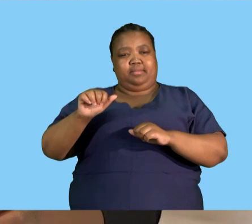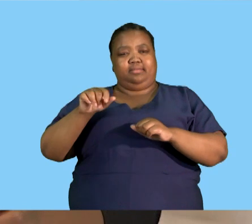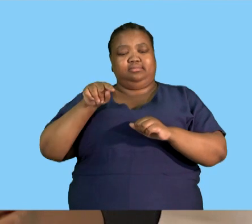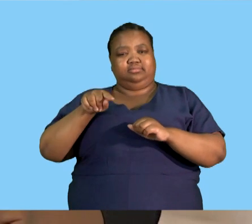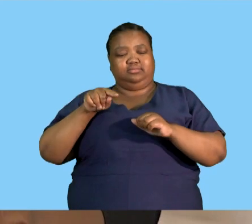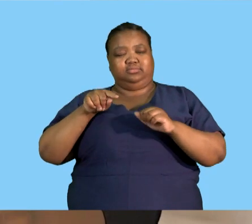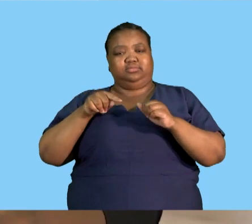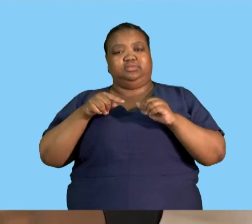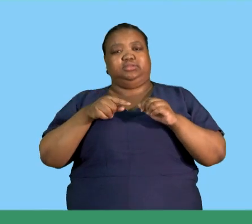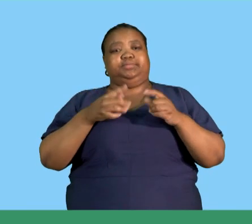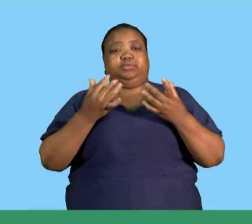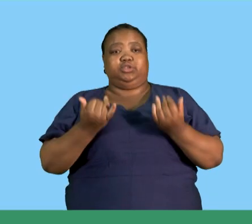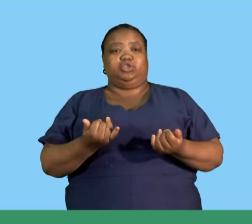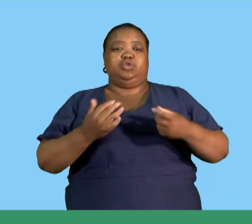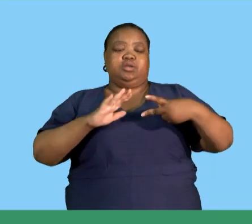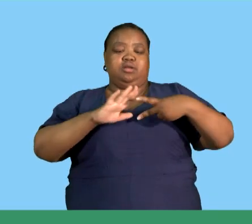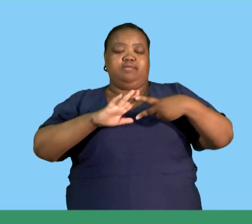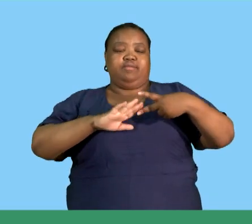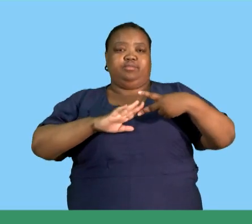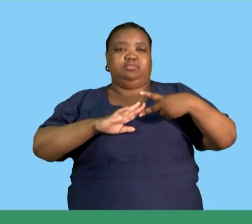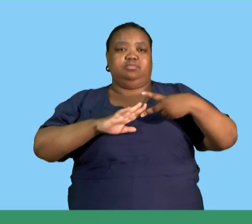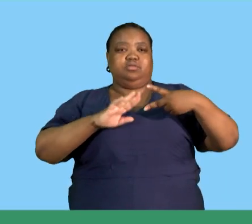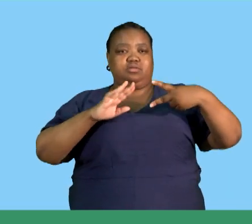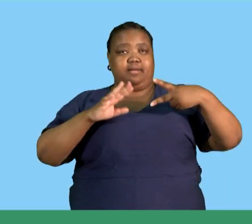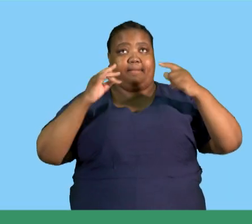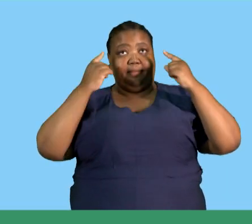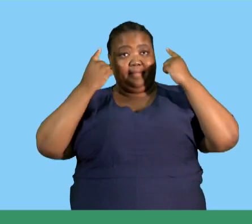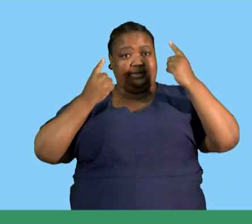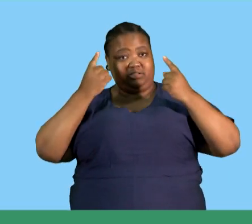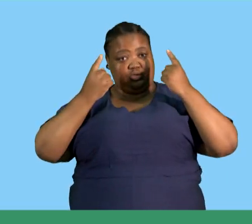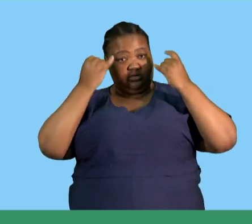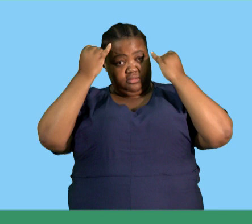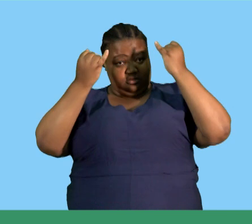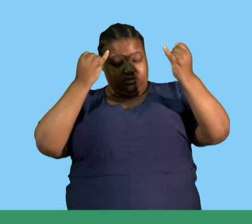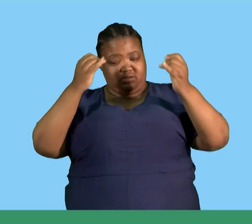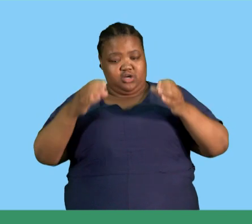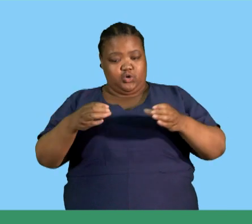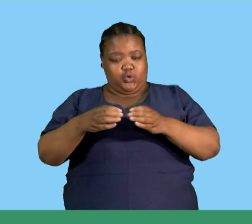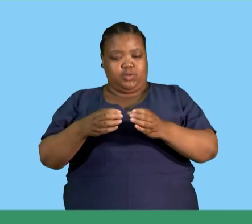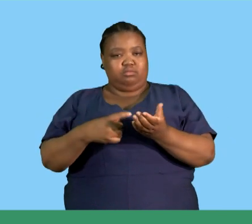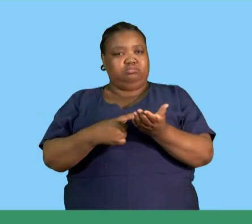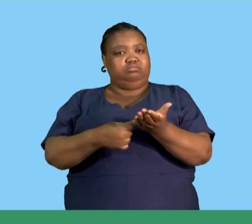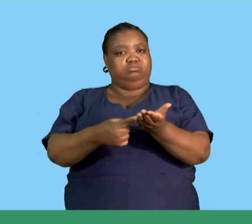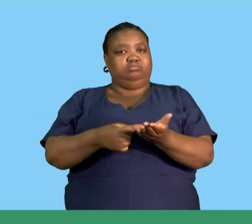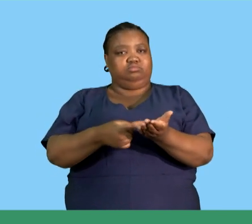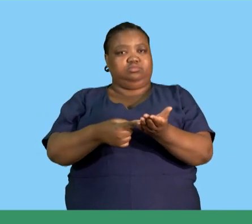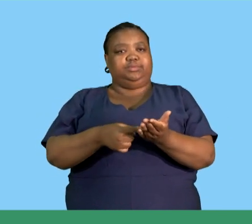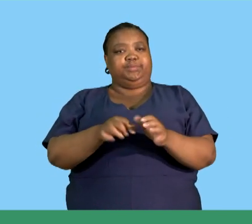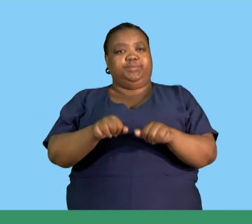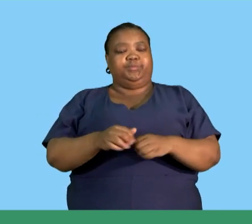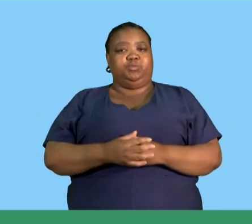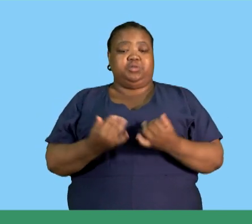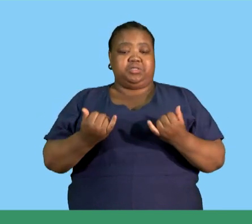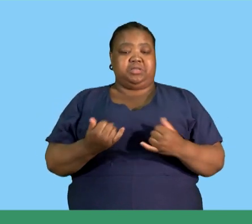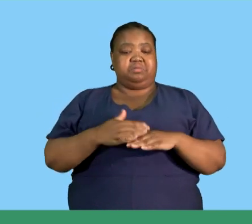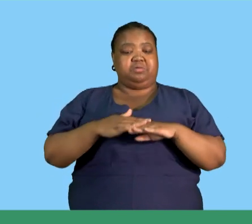will only be focusing on these 2, the brainstorming and nominal group technique. Right, we're going to